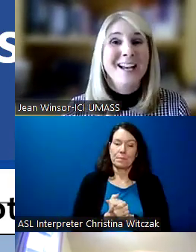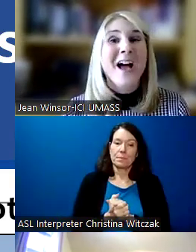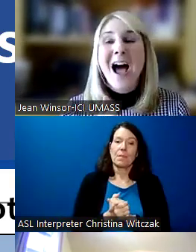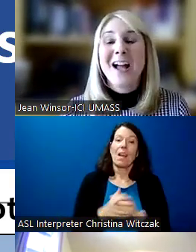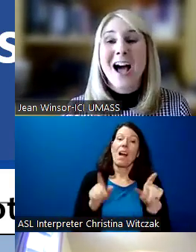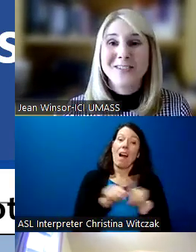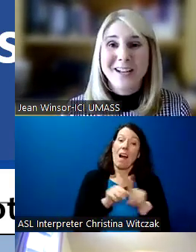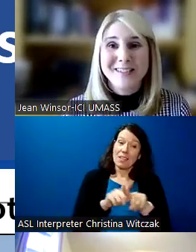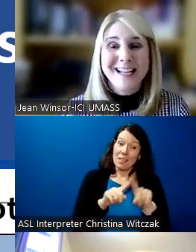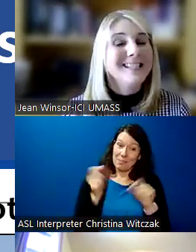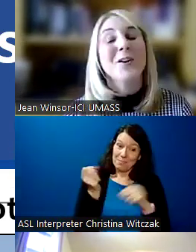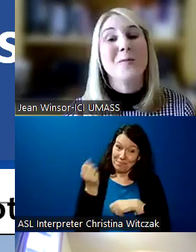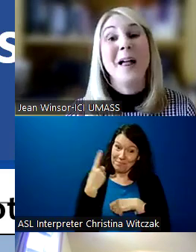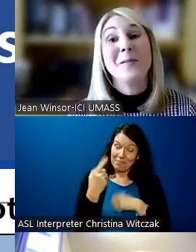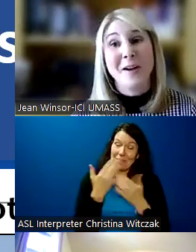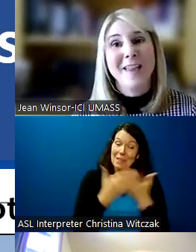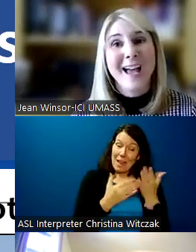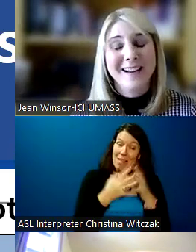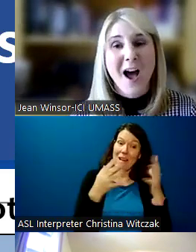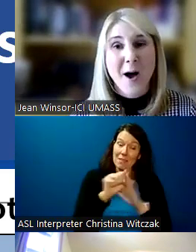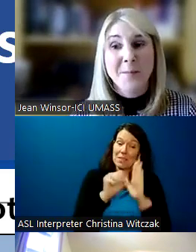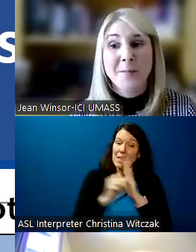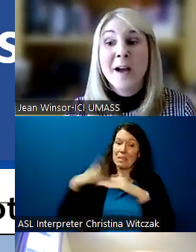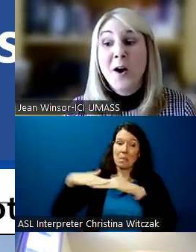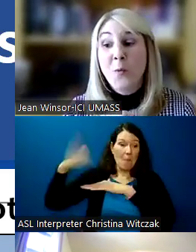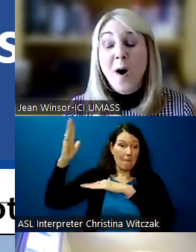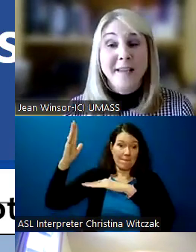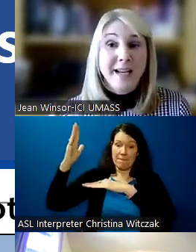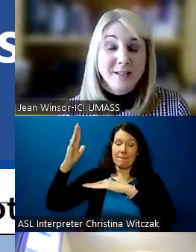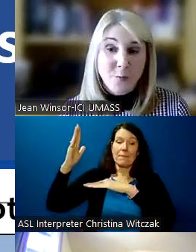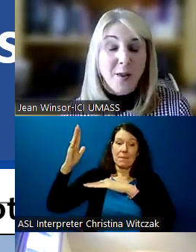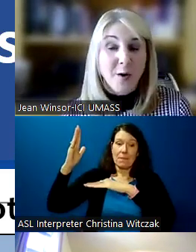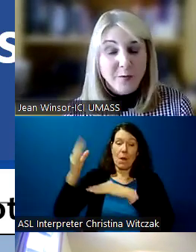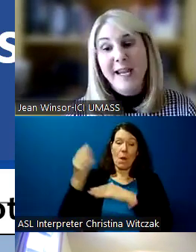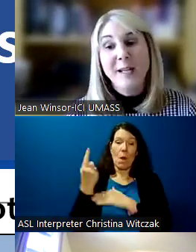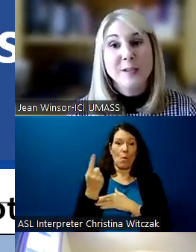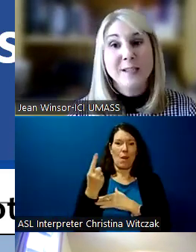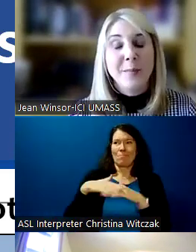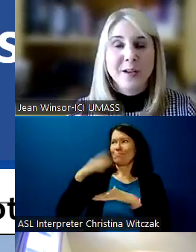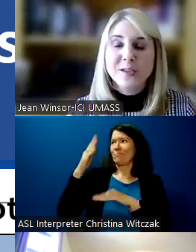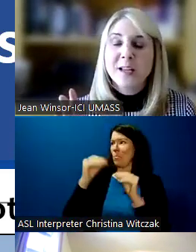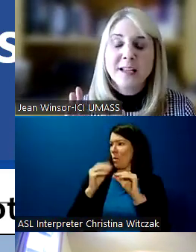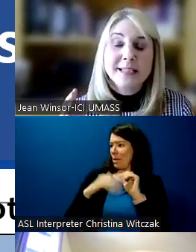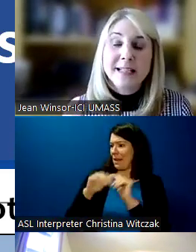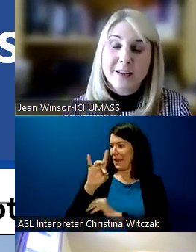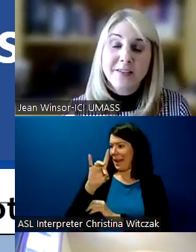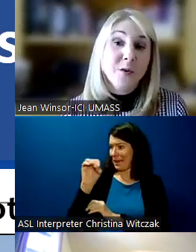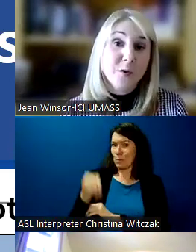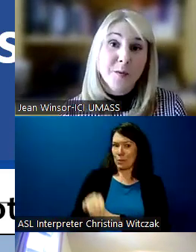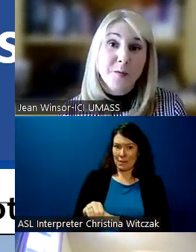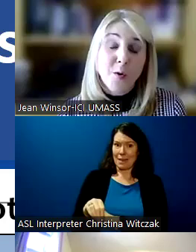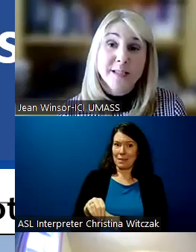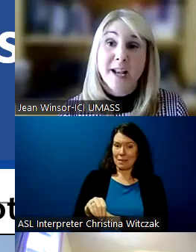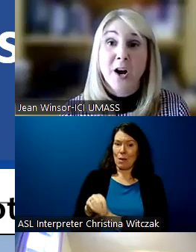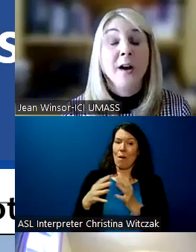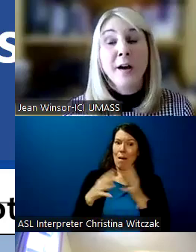are, however, again, a cadre of states that are well above that. one that is well over 80%, but there's a significant group